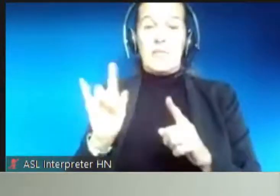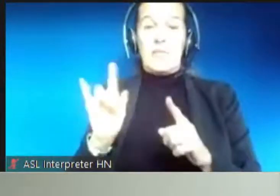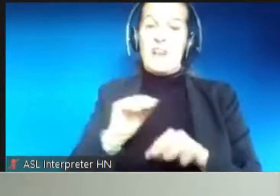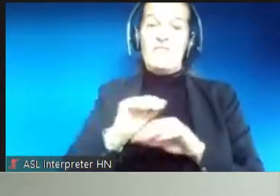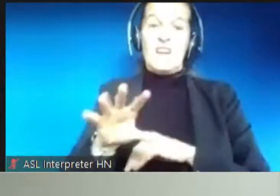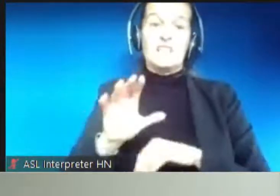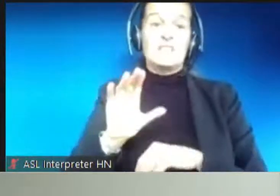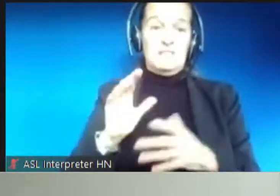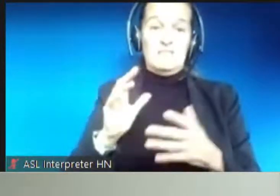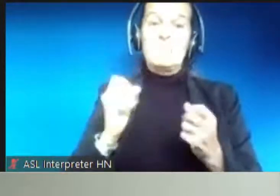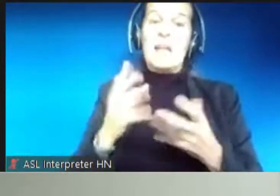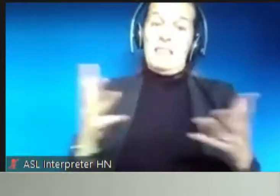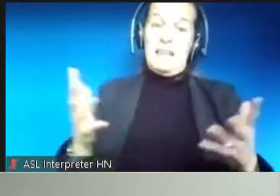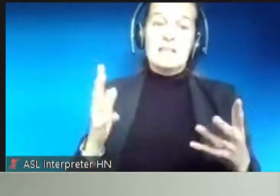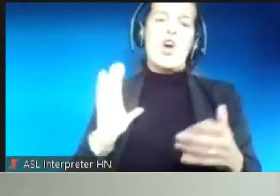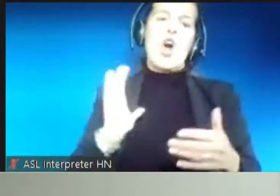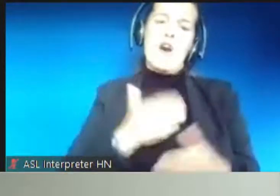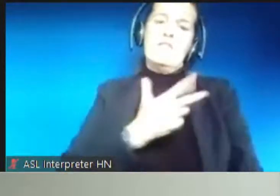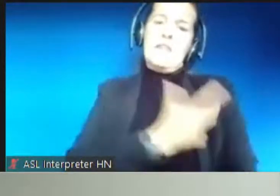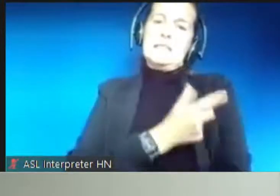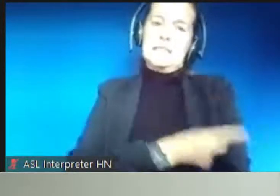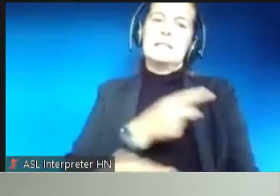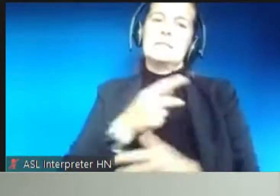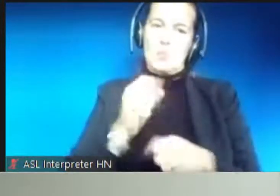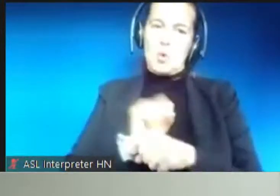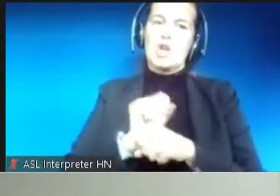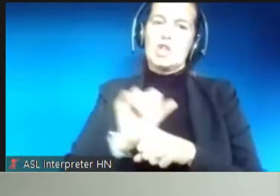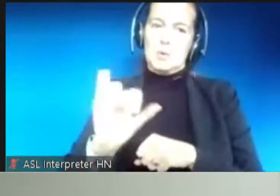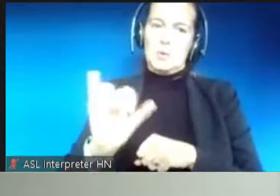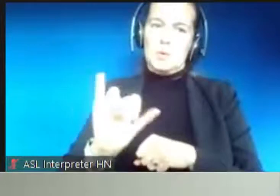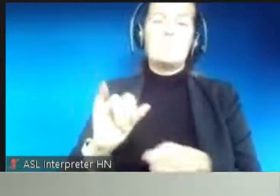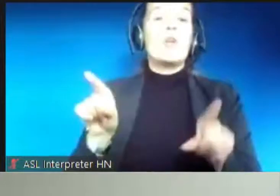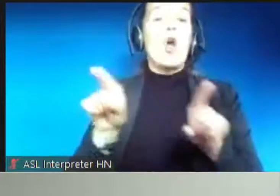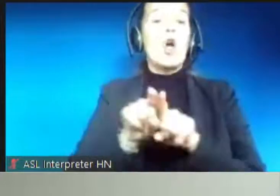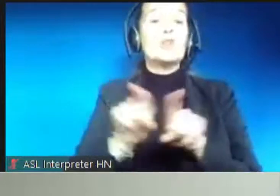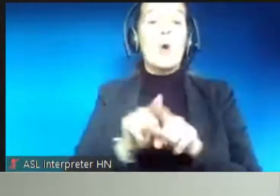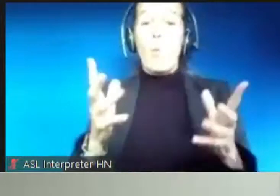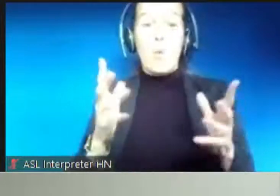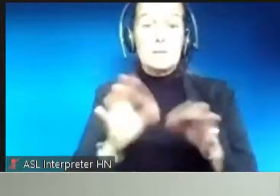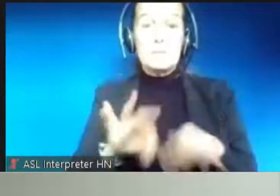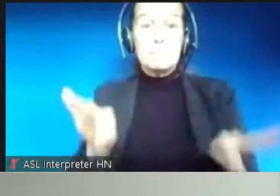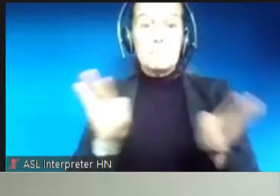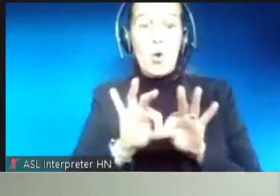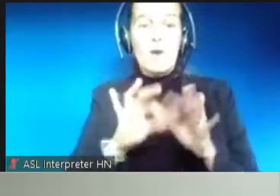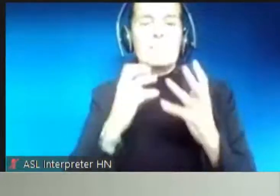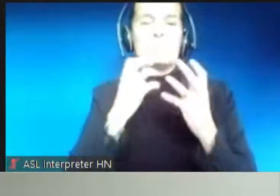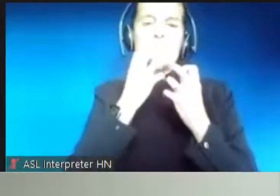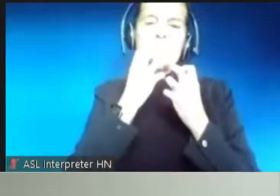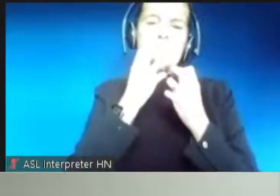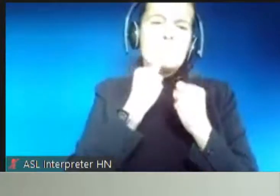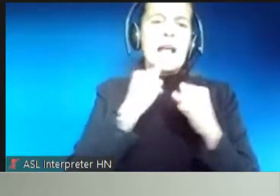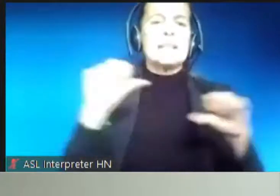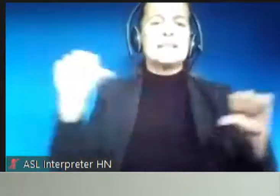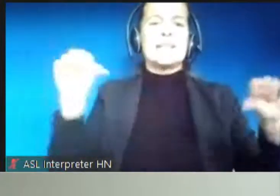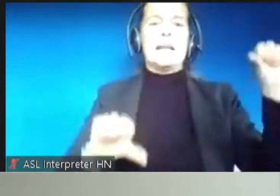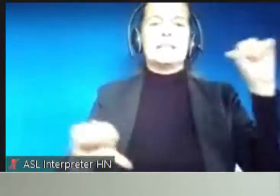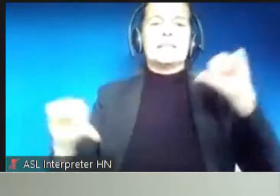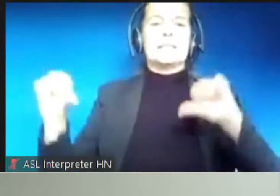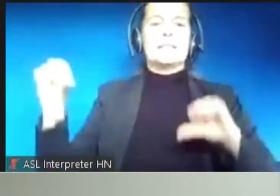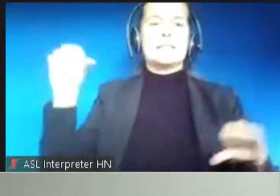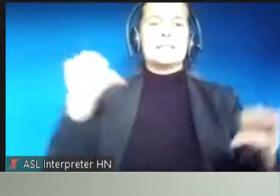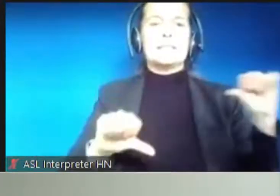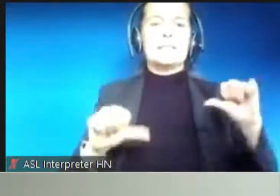efforts. So another thing I would say is the value of science. We need to stick with science. It may not be